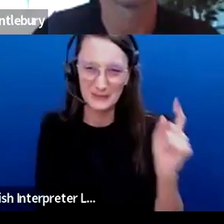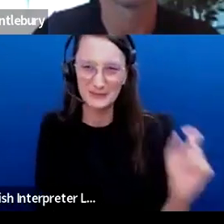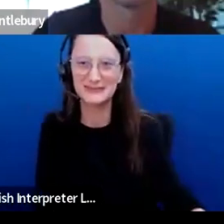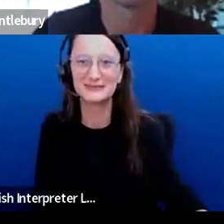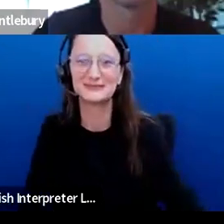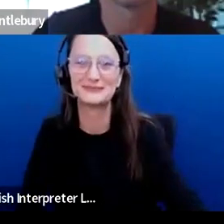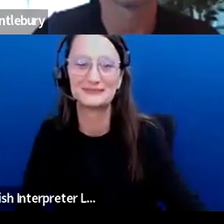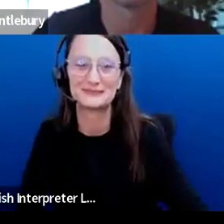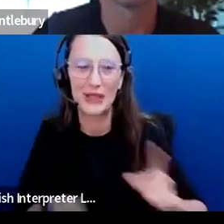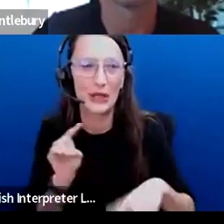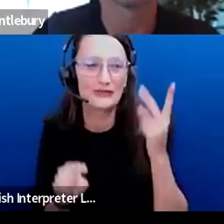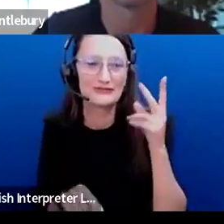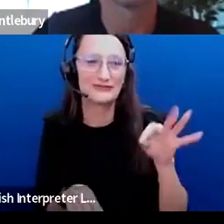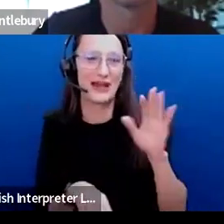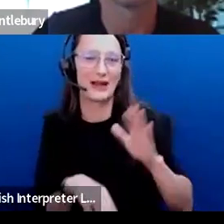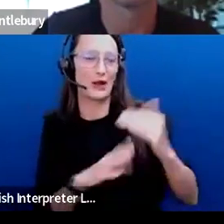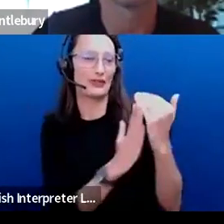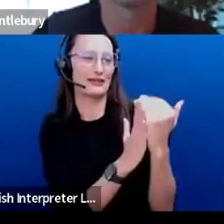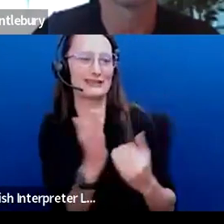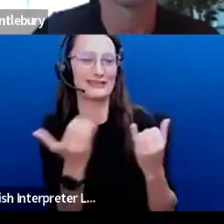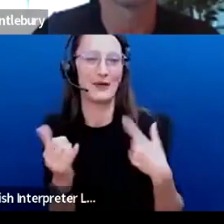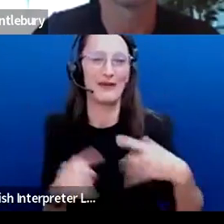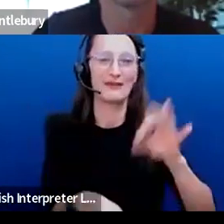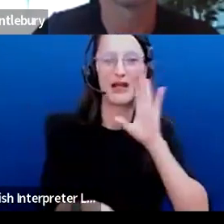couldn't find you in the list, so now I gotta find your photo.